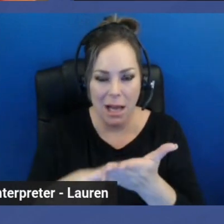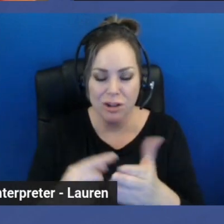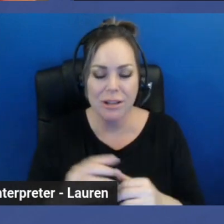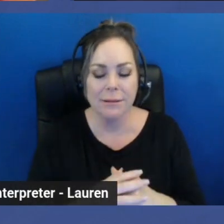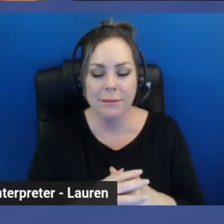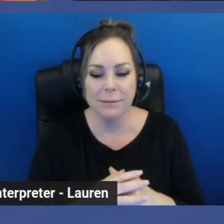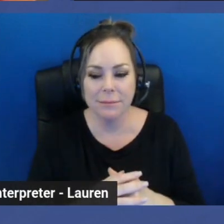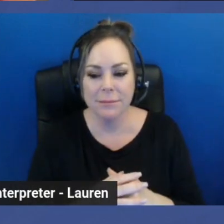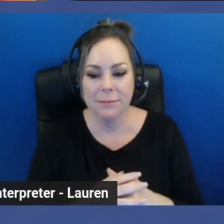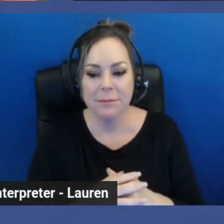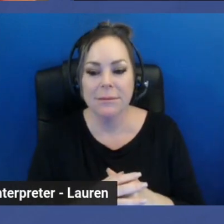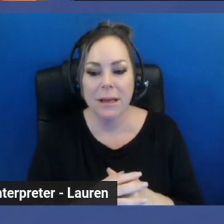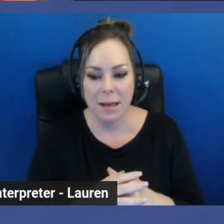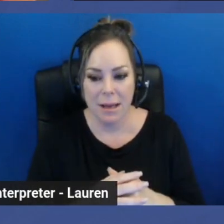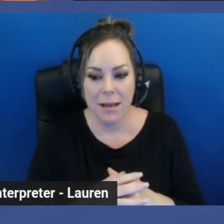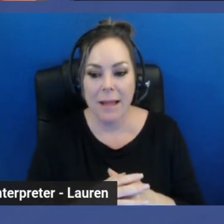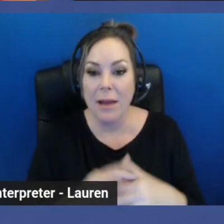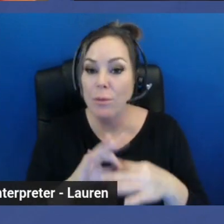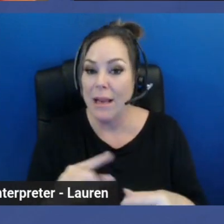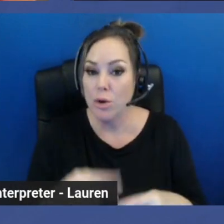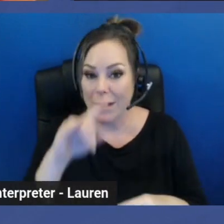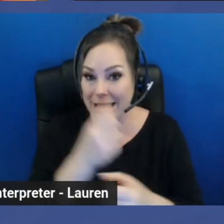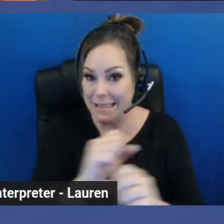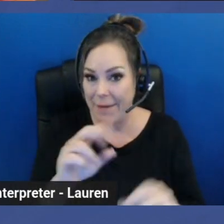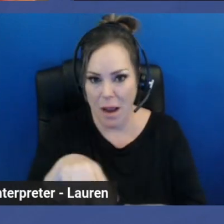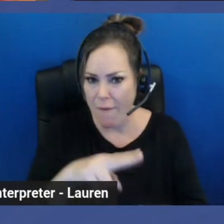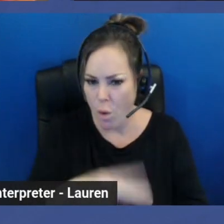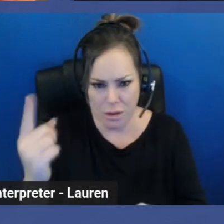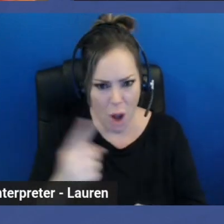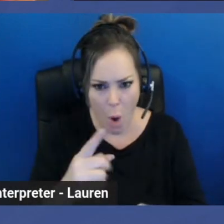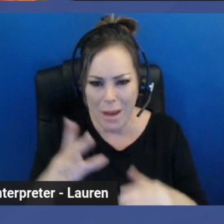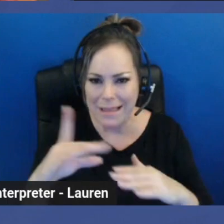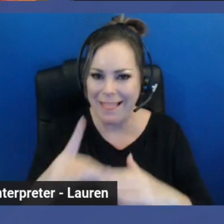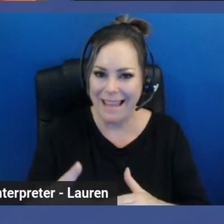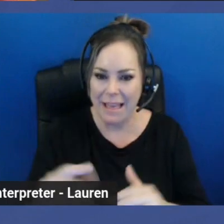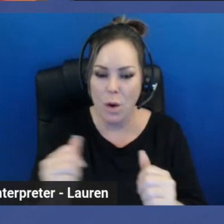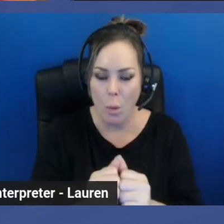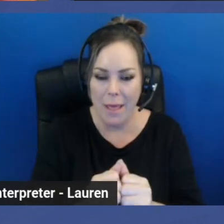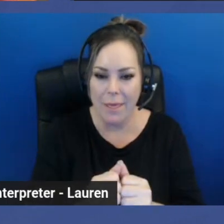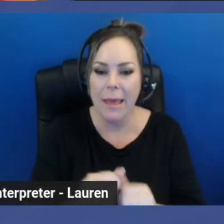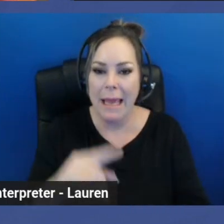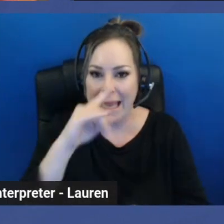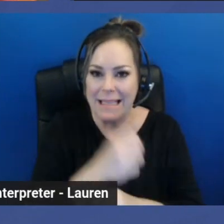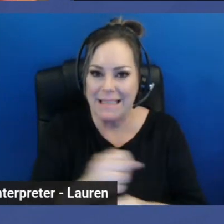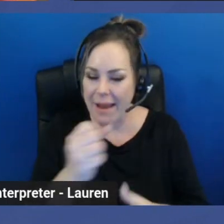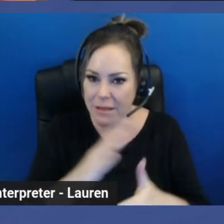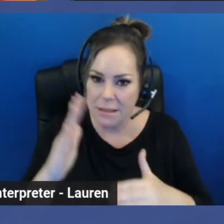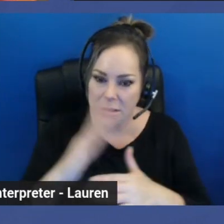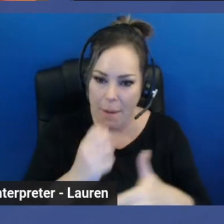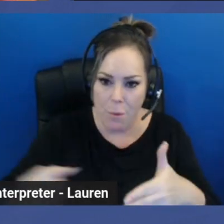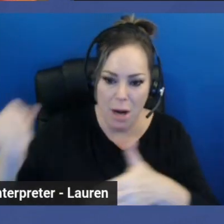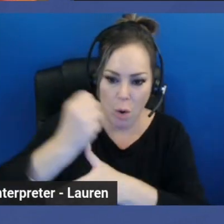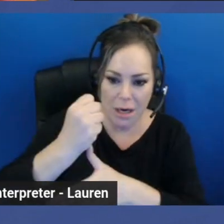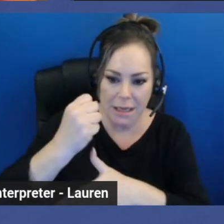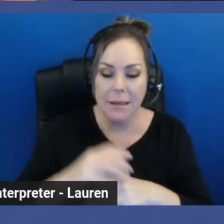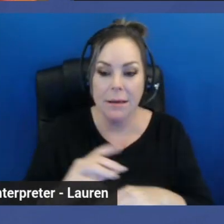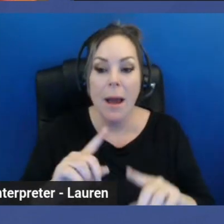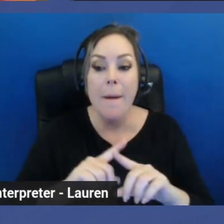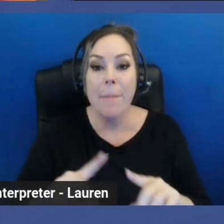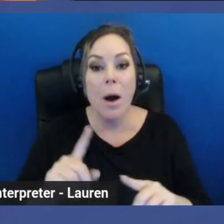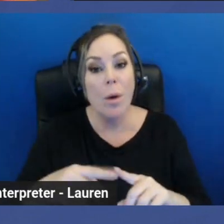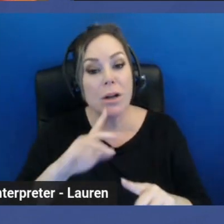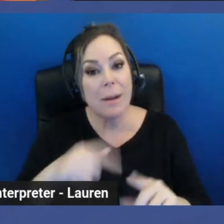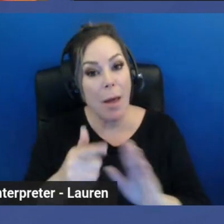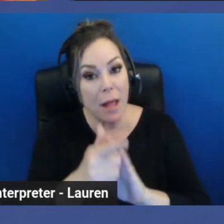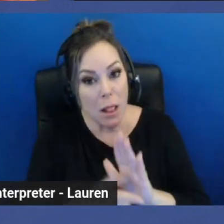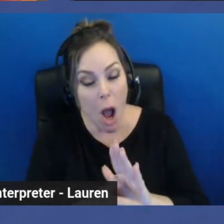this leading with kids' safety, which of course is so true, and we should always lead with that. But I think as, the Kids Online Safety Act goes through and